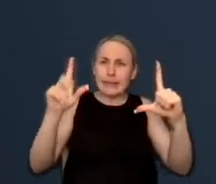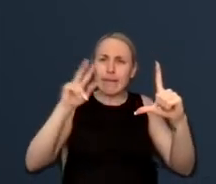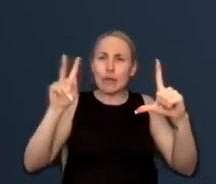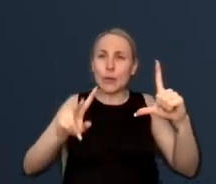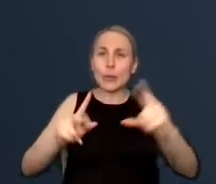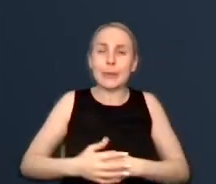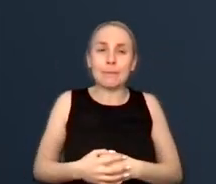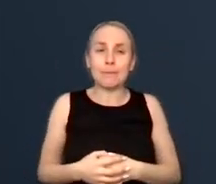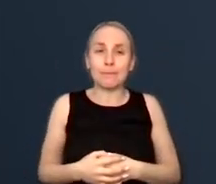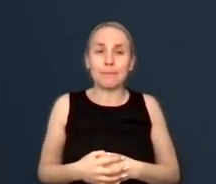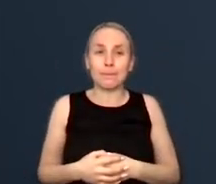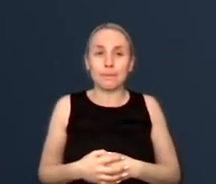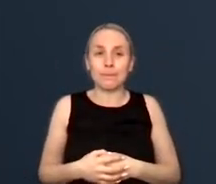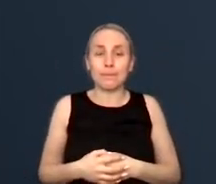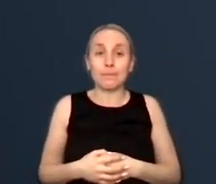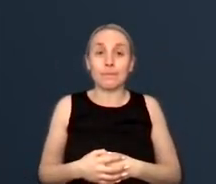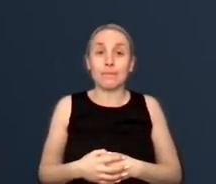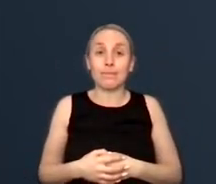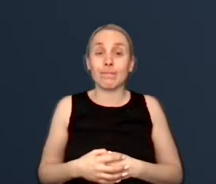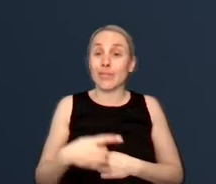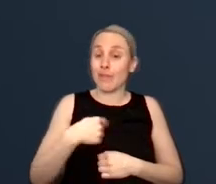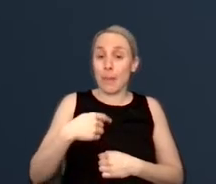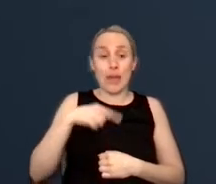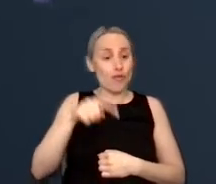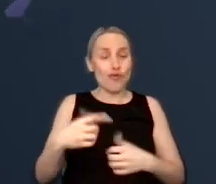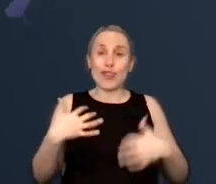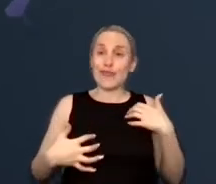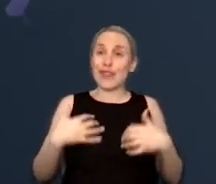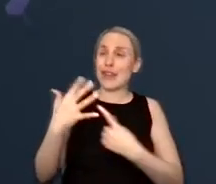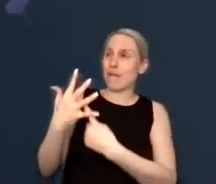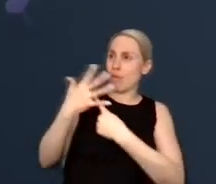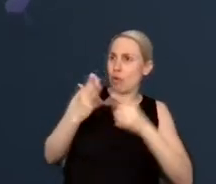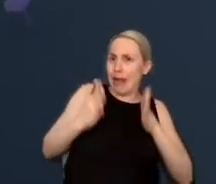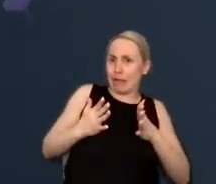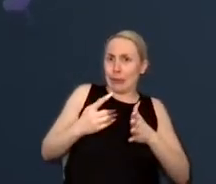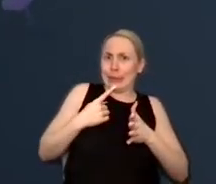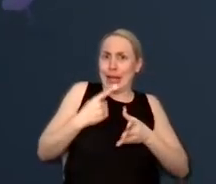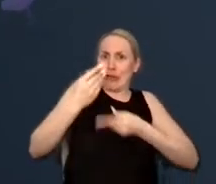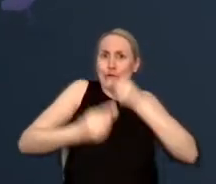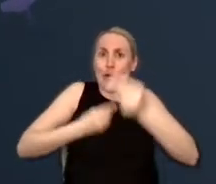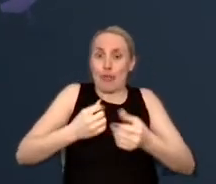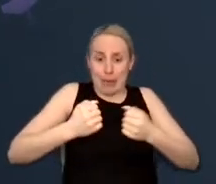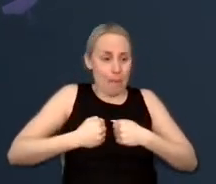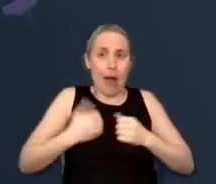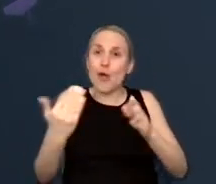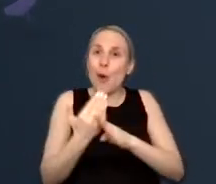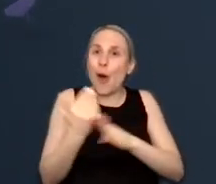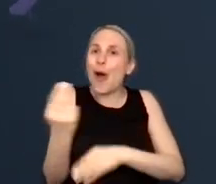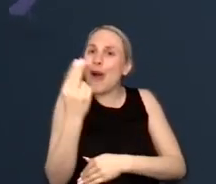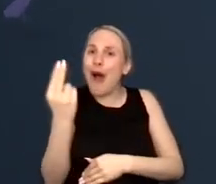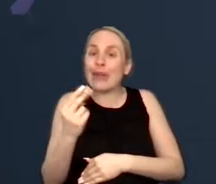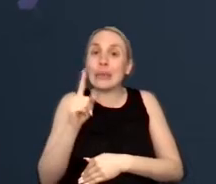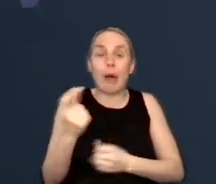at least for me about this, is that you're forced to tell a story about the creation of your work in like a completely random order. Mm. So it's kind of